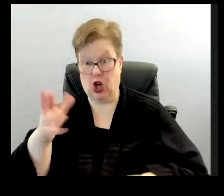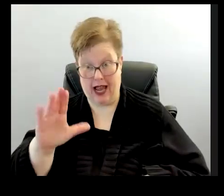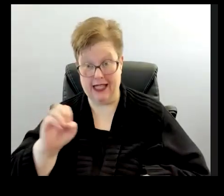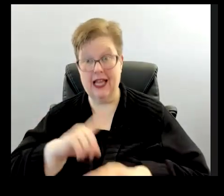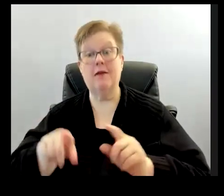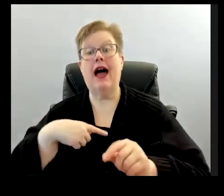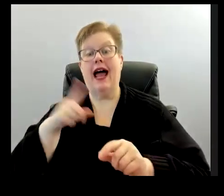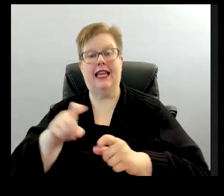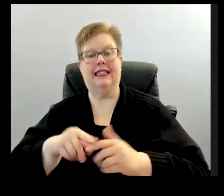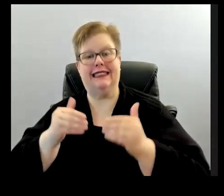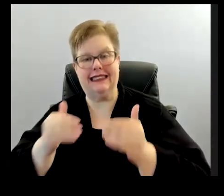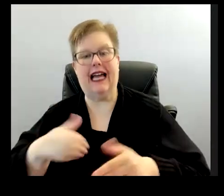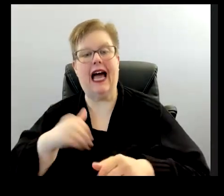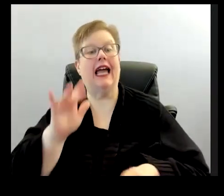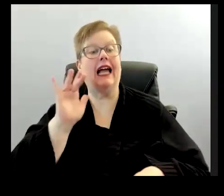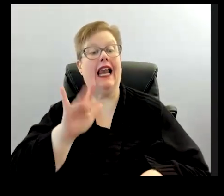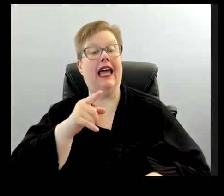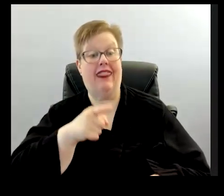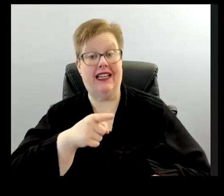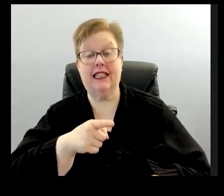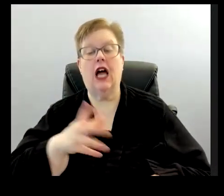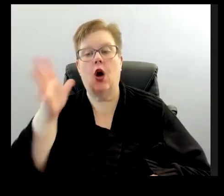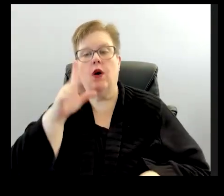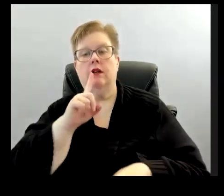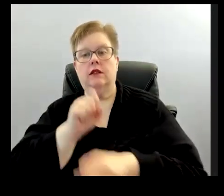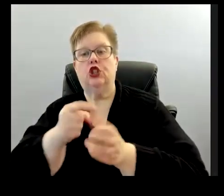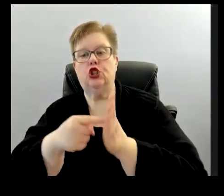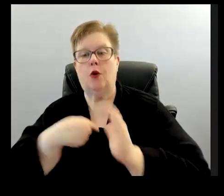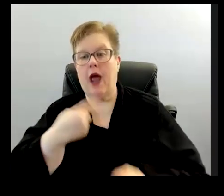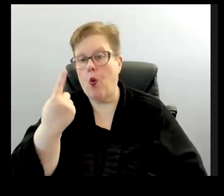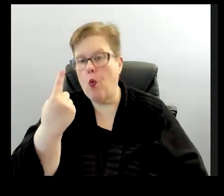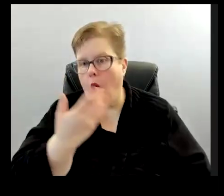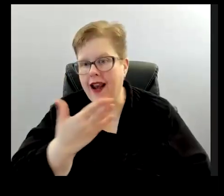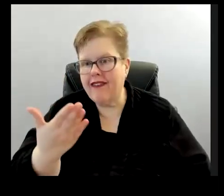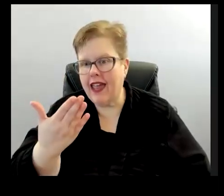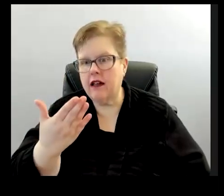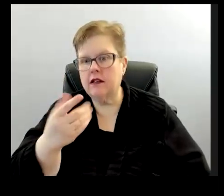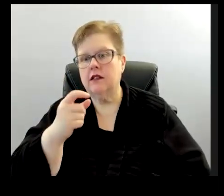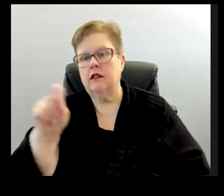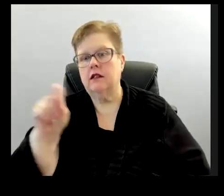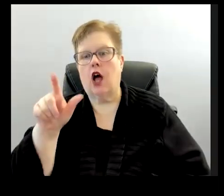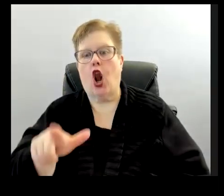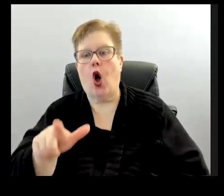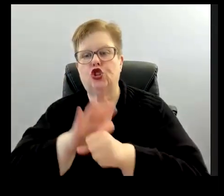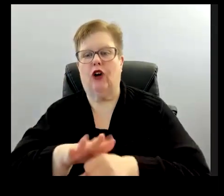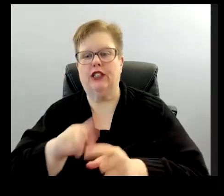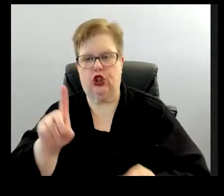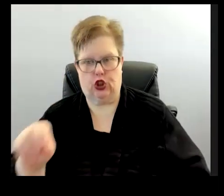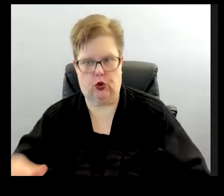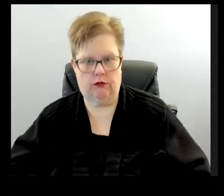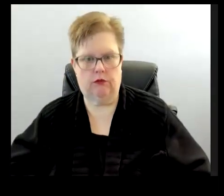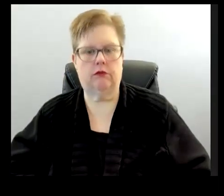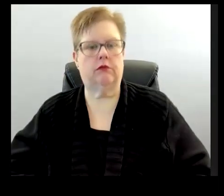do need to move forward, I can click this button and it will literally show me one thing that I marked as low stress to do.